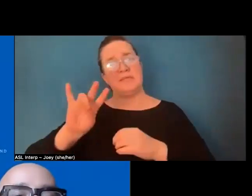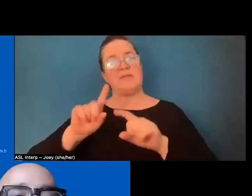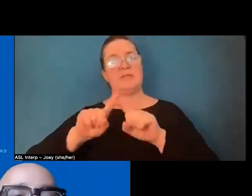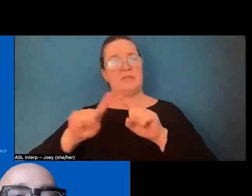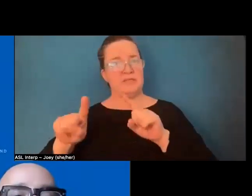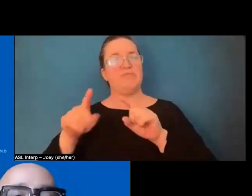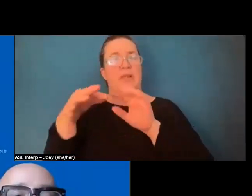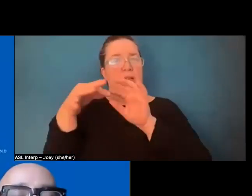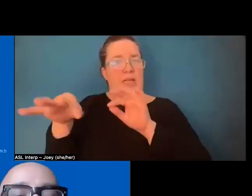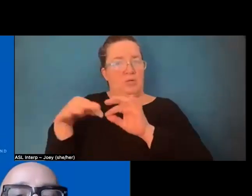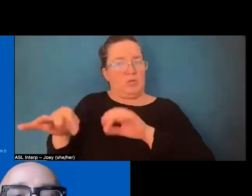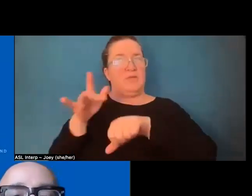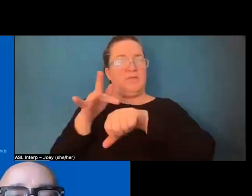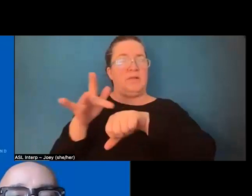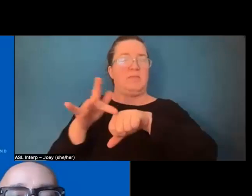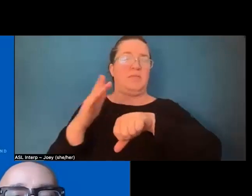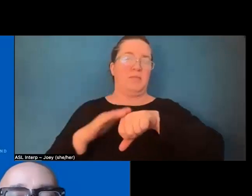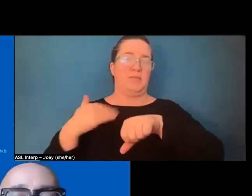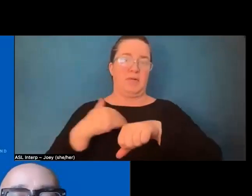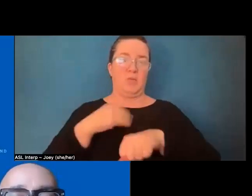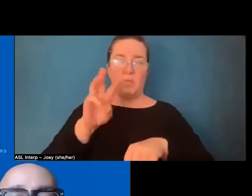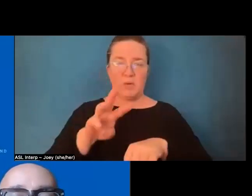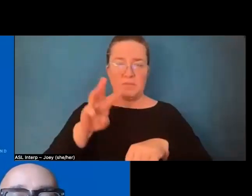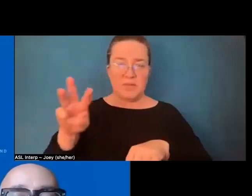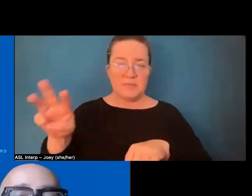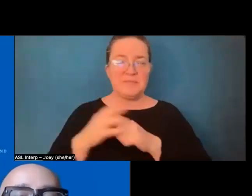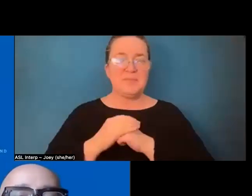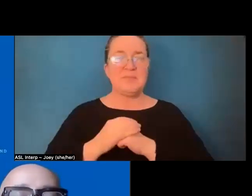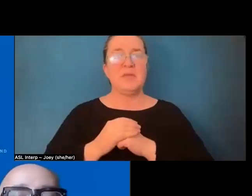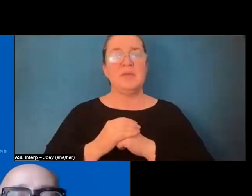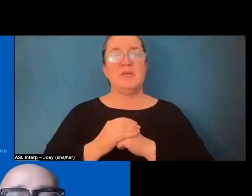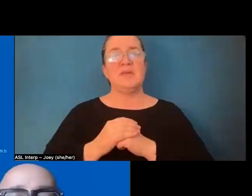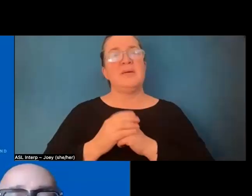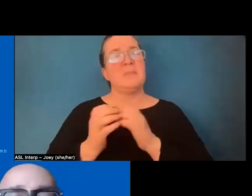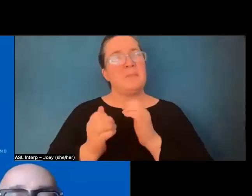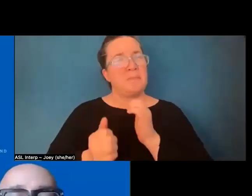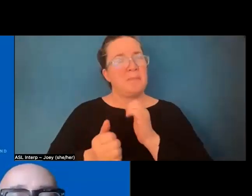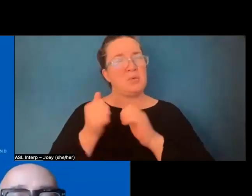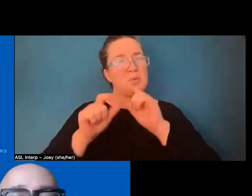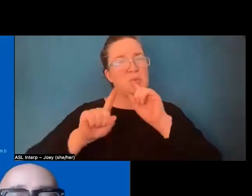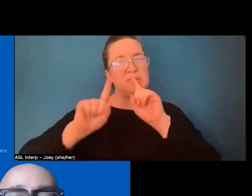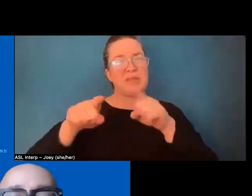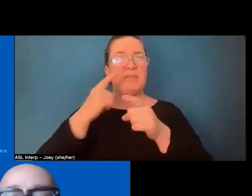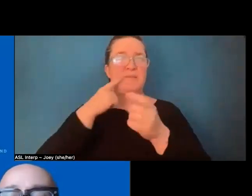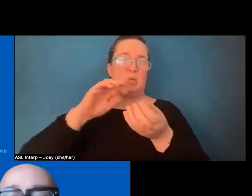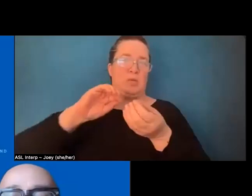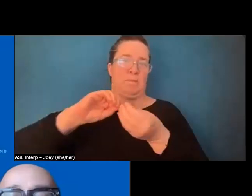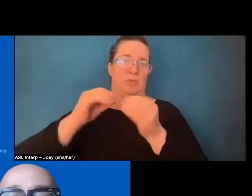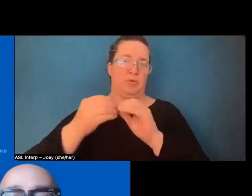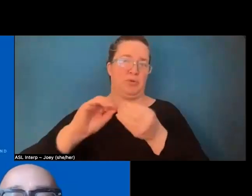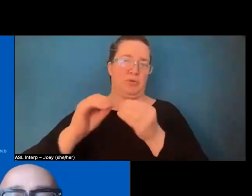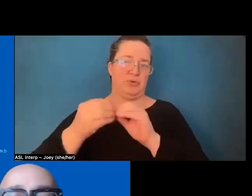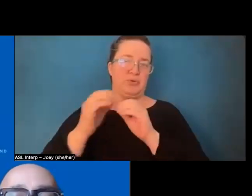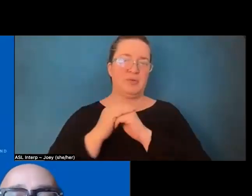website. This application is primarily quantitative. We mostly ask for numbers and responses to